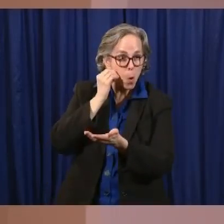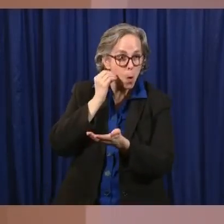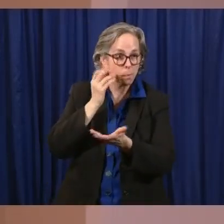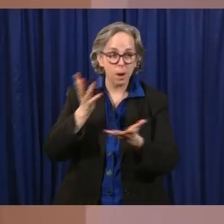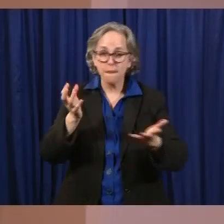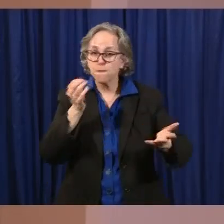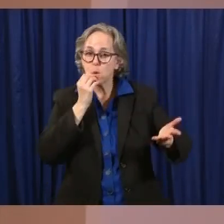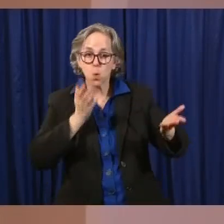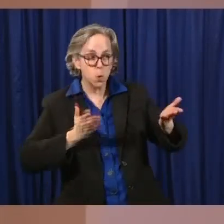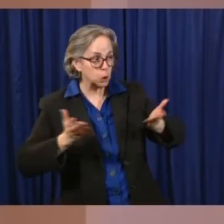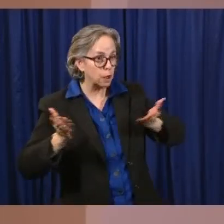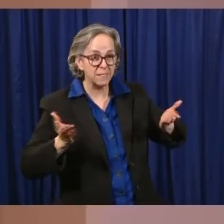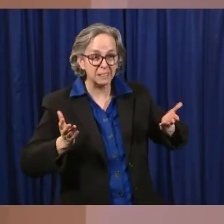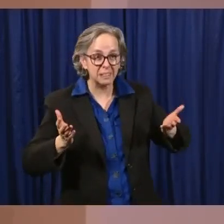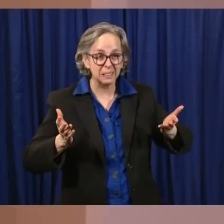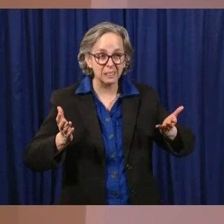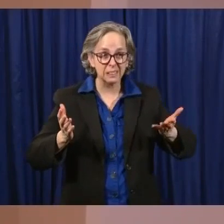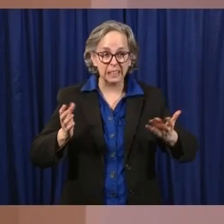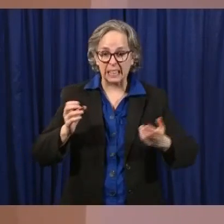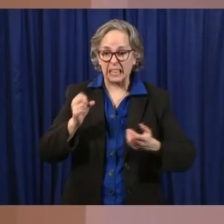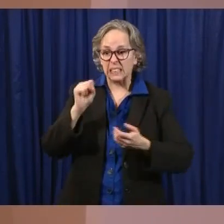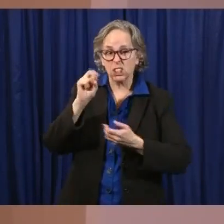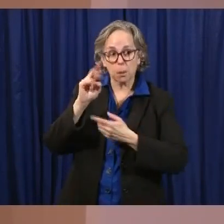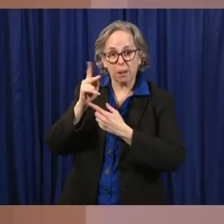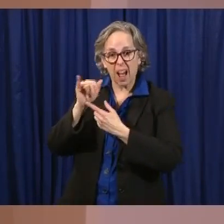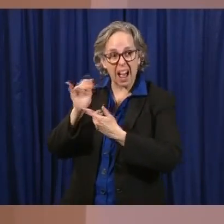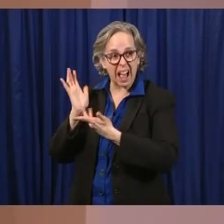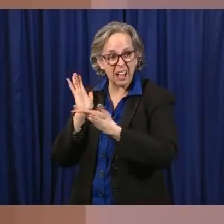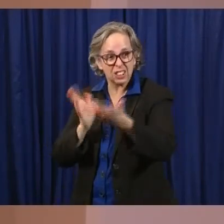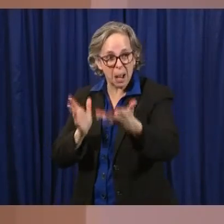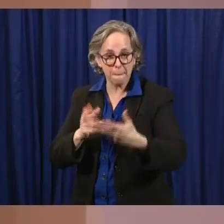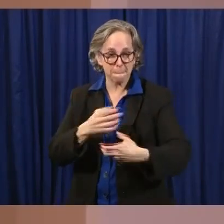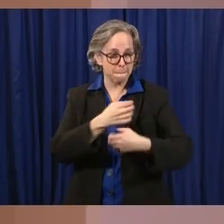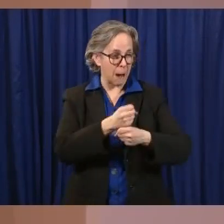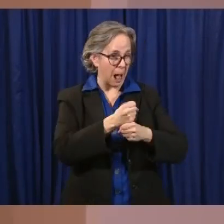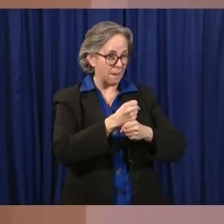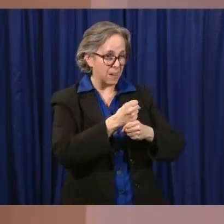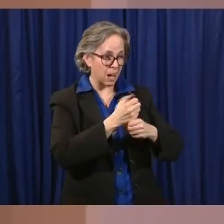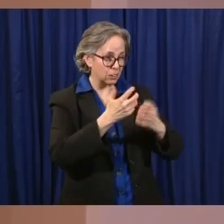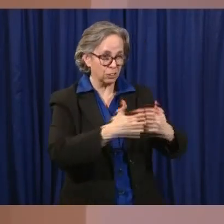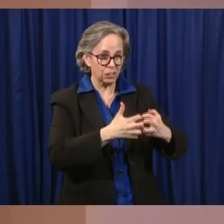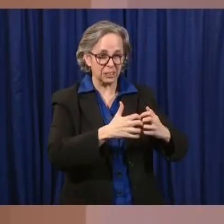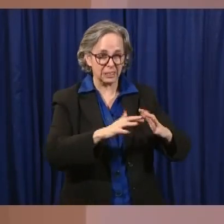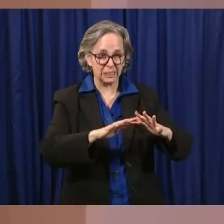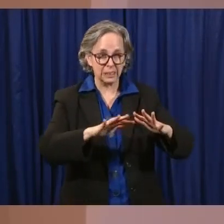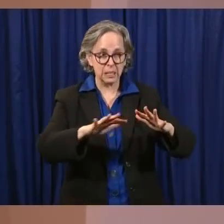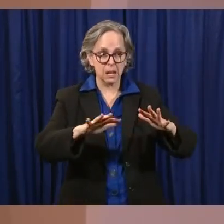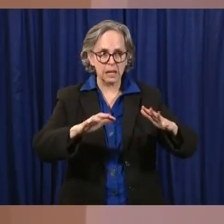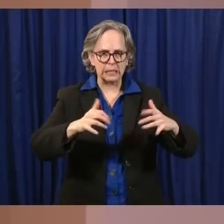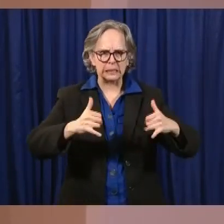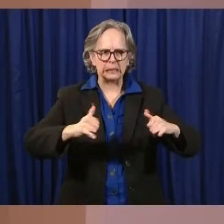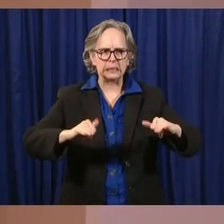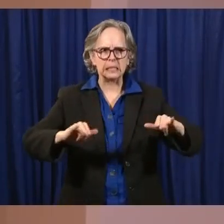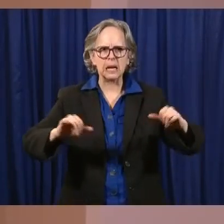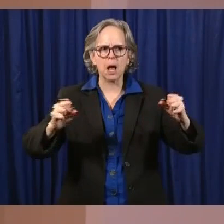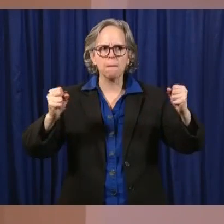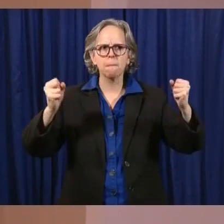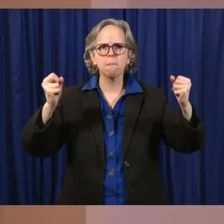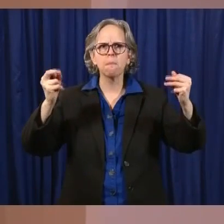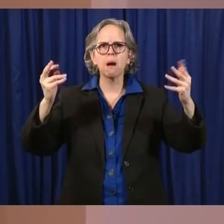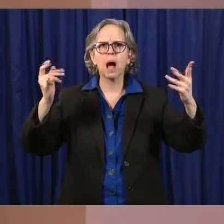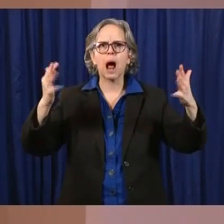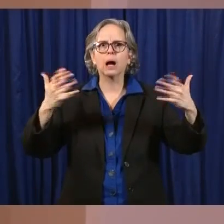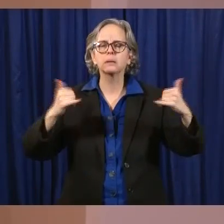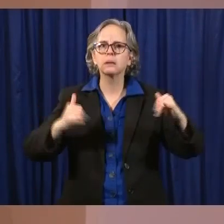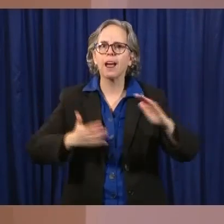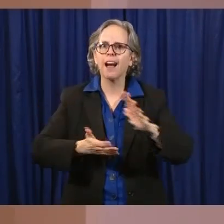industry, to that supply chain, to manufacturing, everybody there are still a lot of businesses that are out there operating to try to serve us,